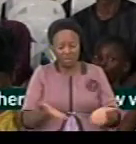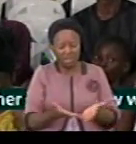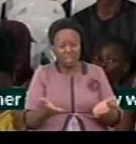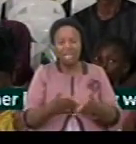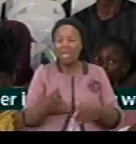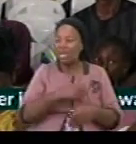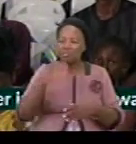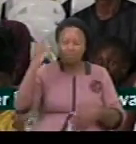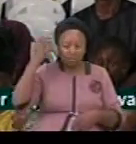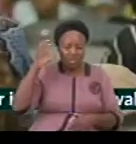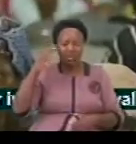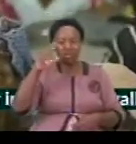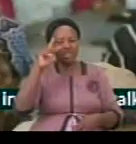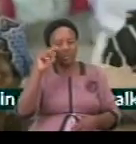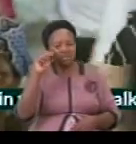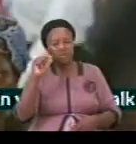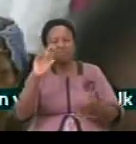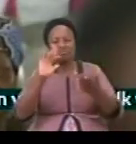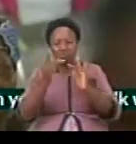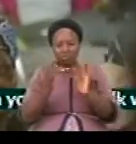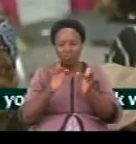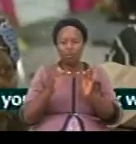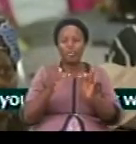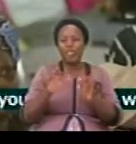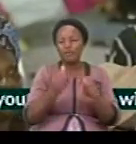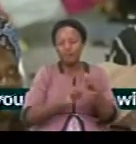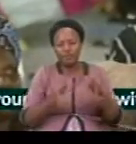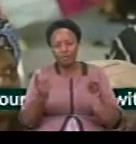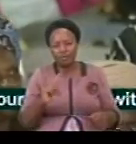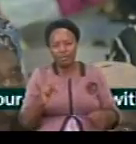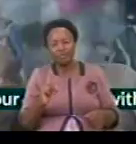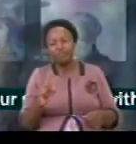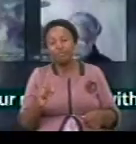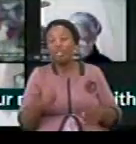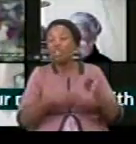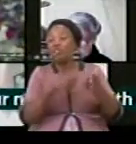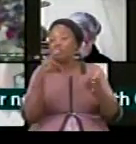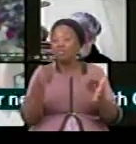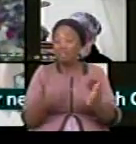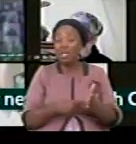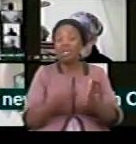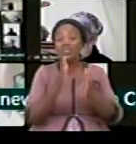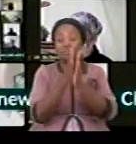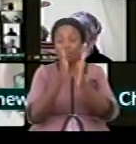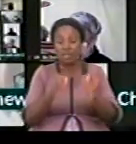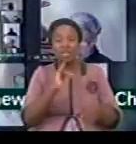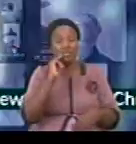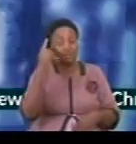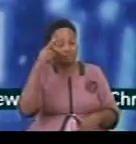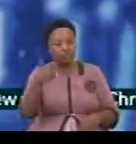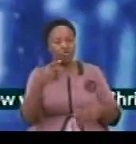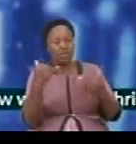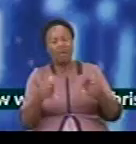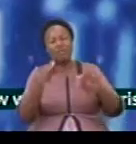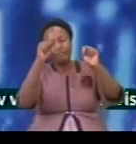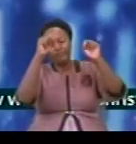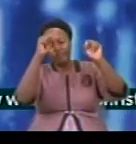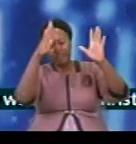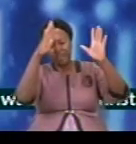everywhere. This prayer is for you now. Father, in the mighty name of Jesus, we thank